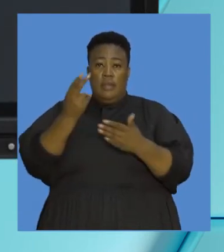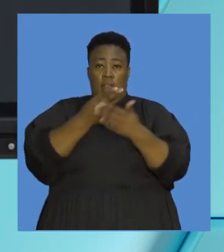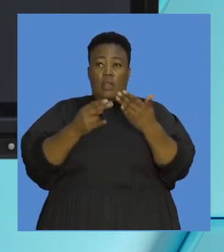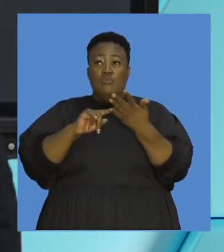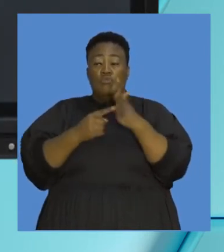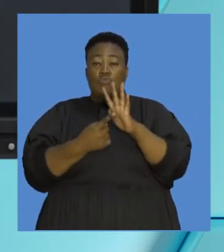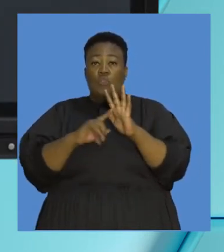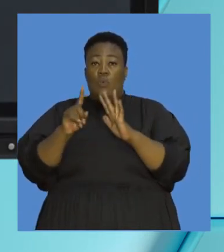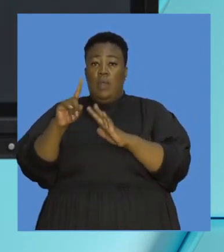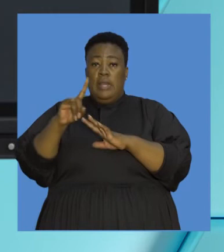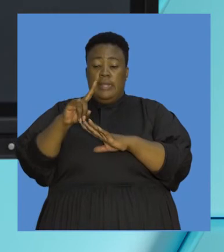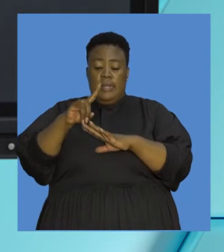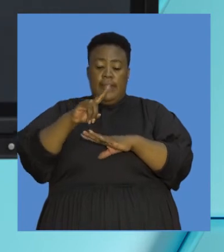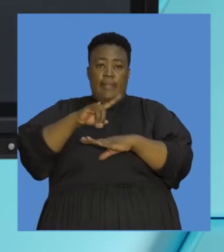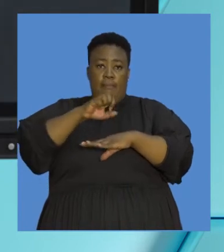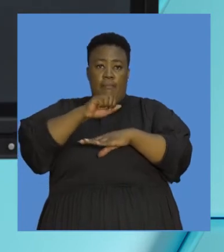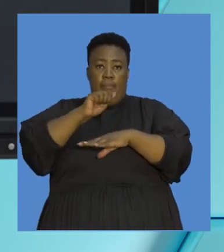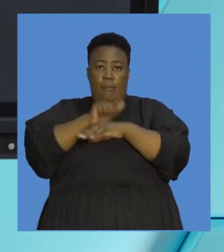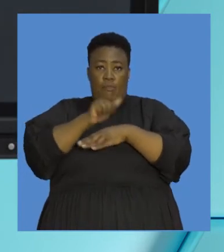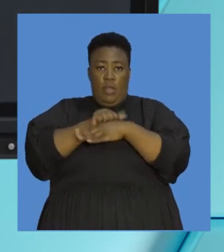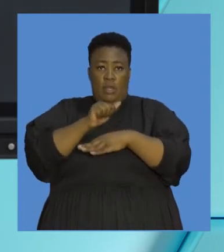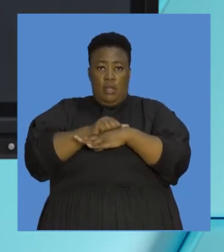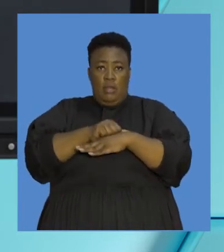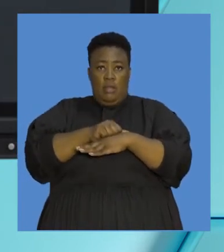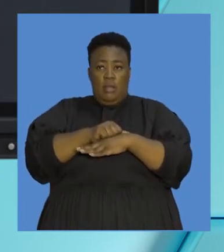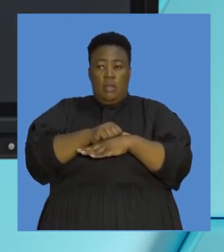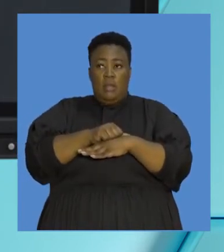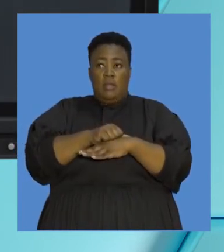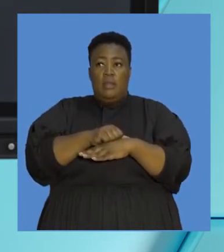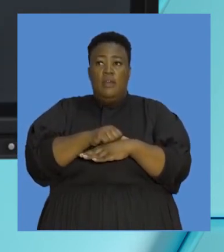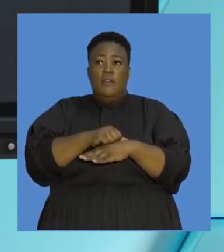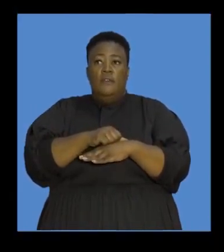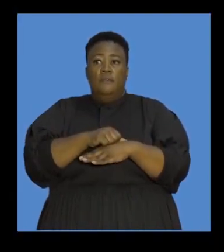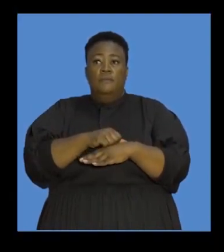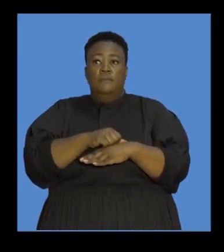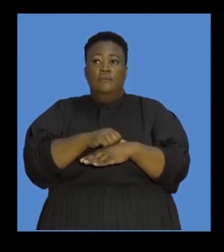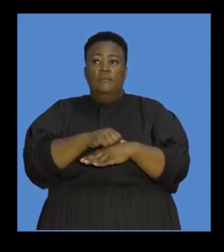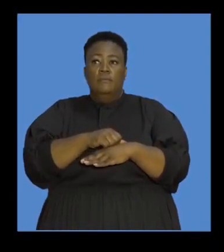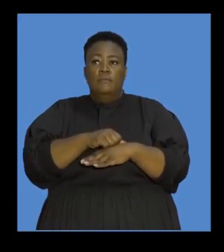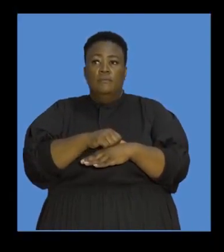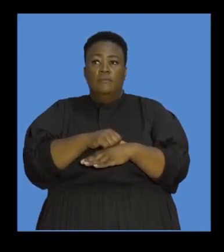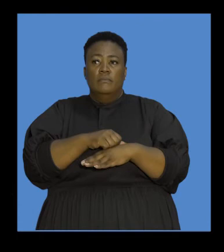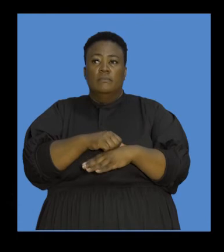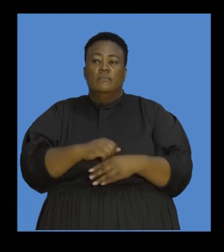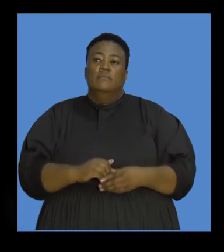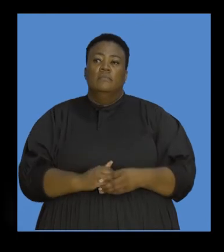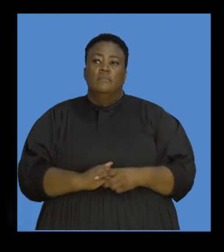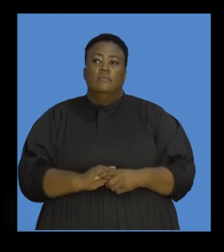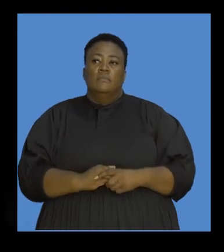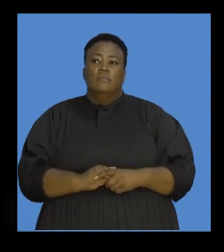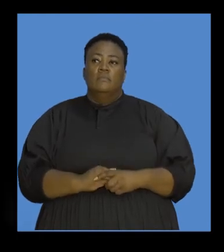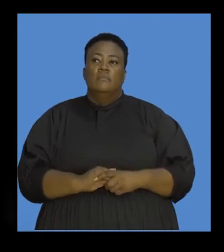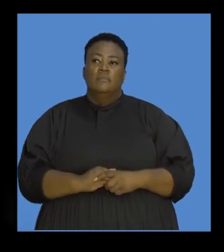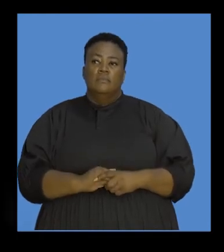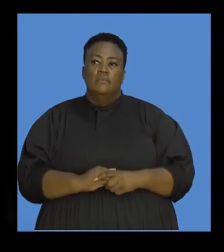rest. Remember, force diagram means the brick has to be a box. So let's do the box. So